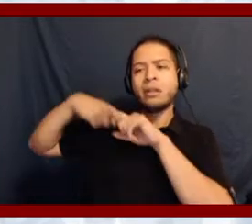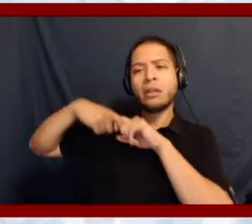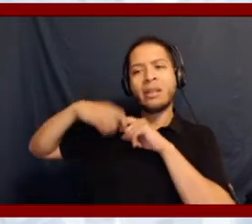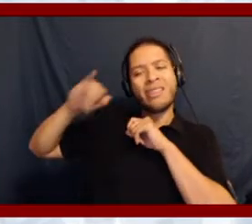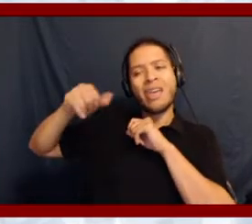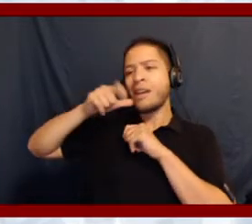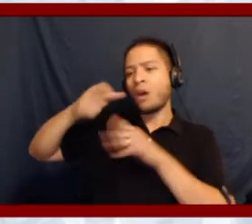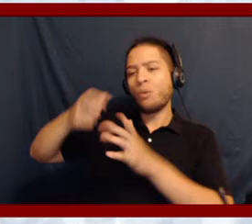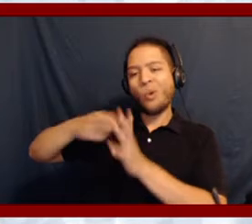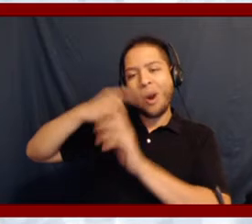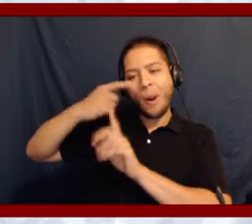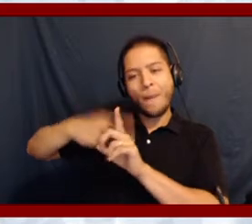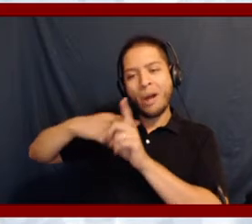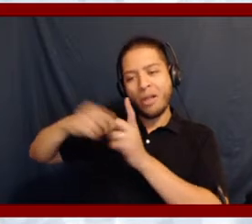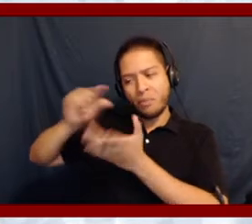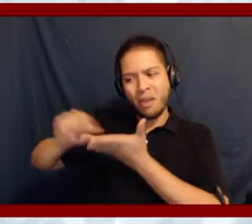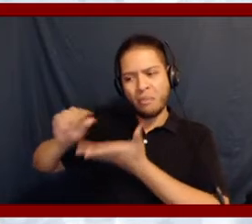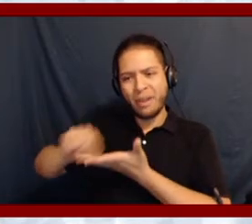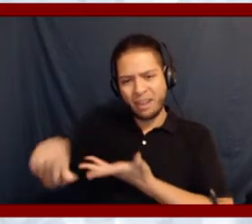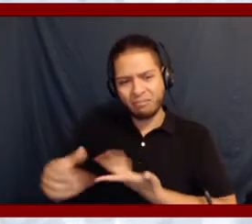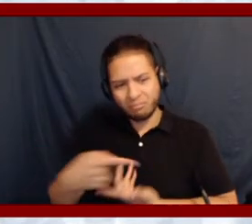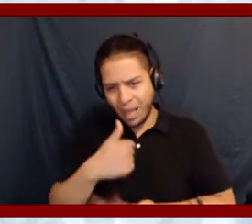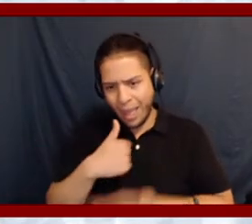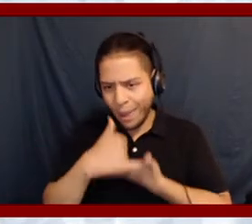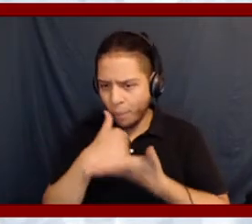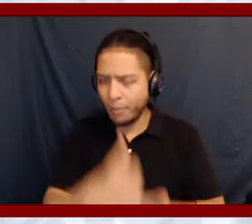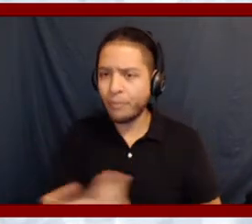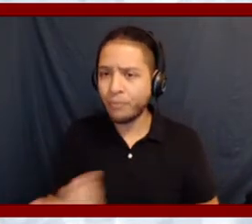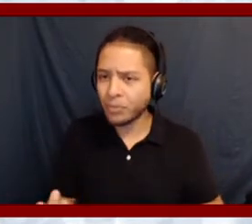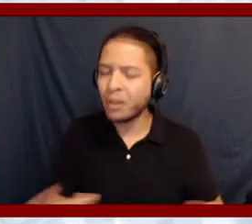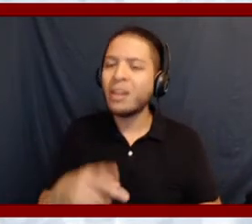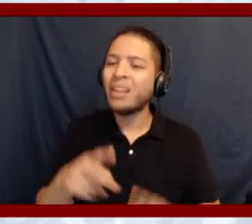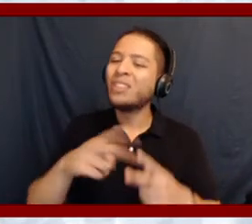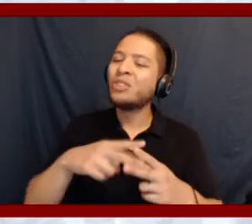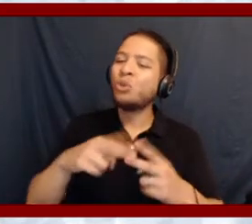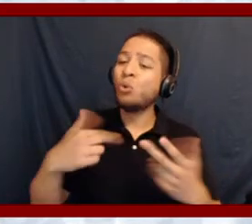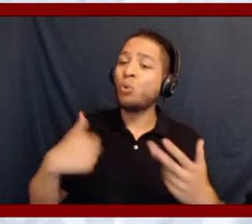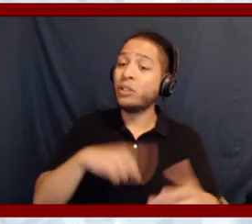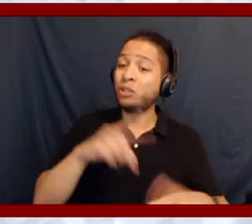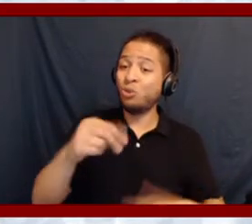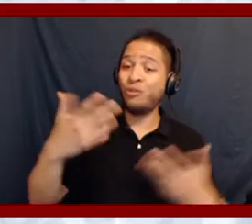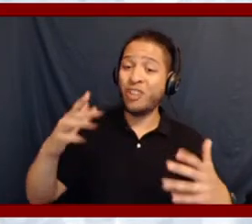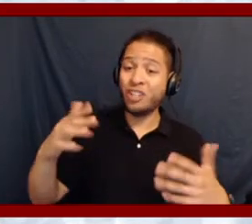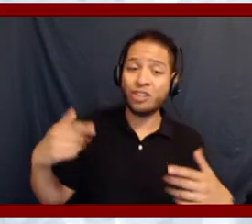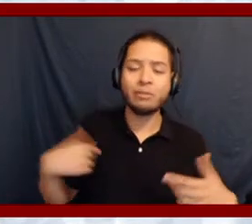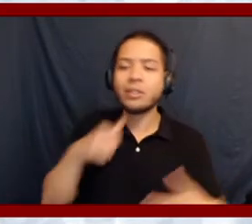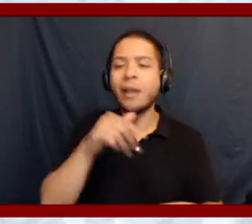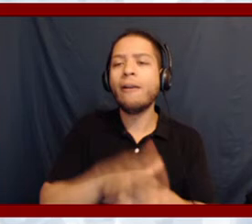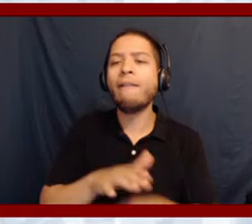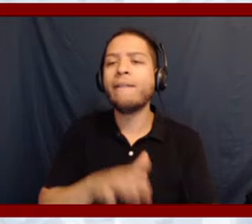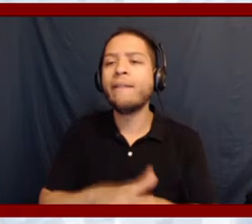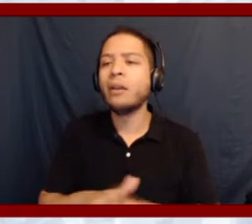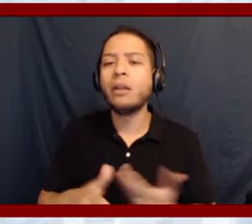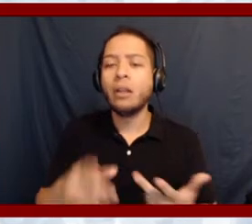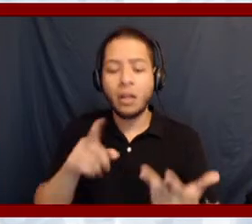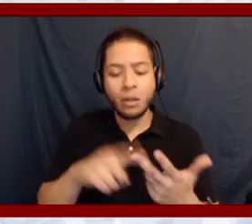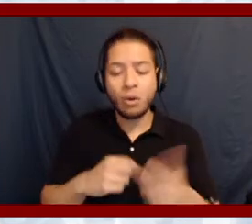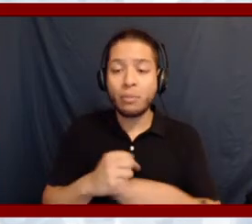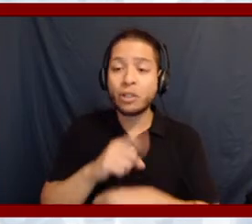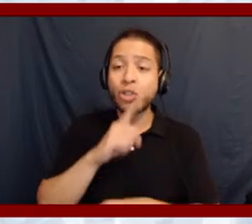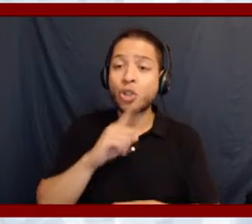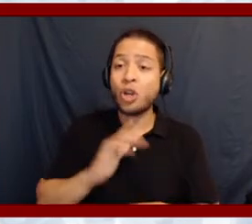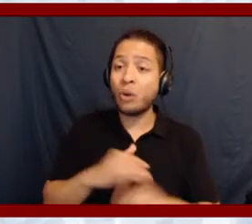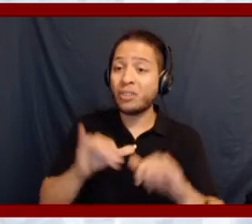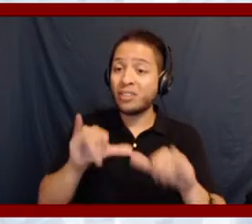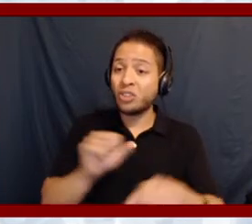we're prioritizing making sure the public service loan forgiveness works the way it was intended to work. We're going to double down on